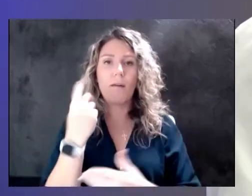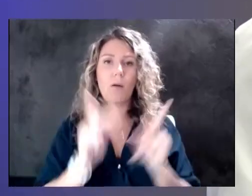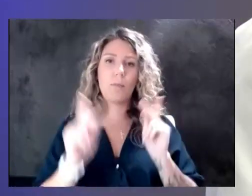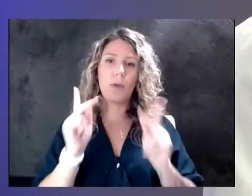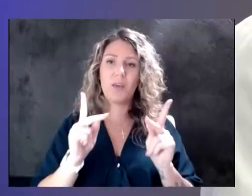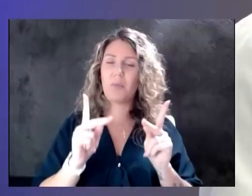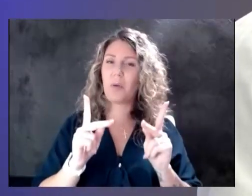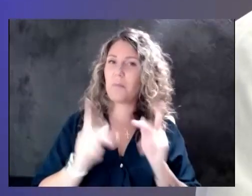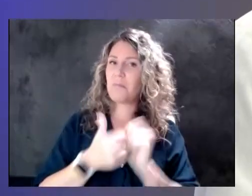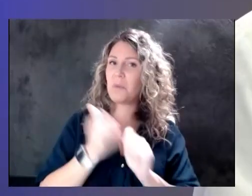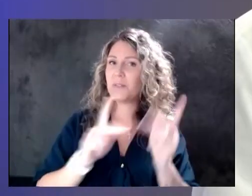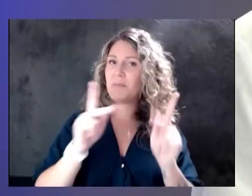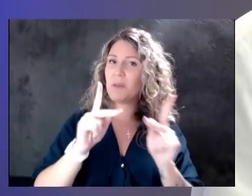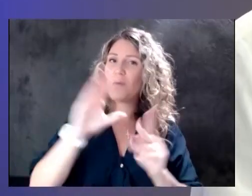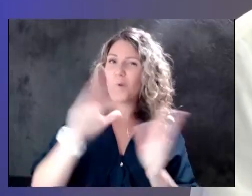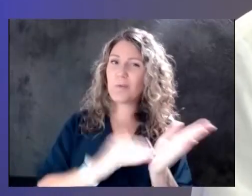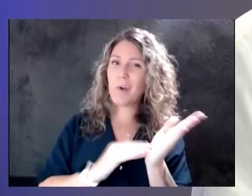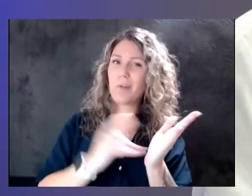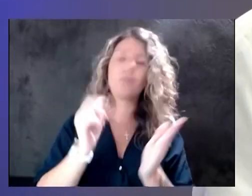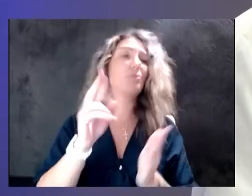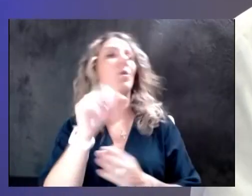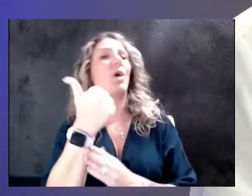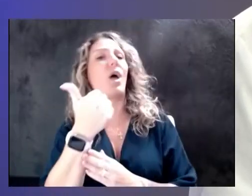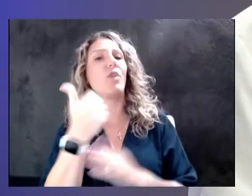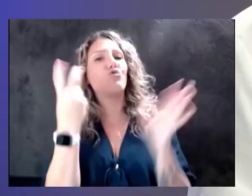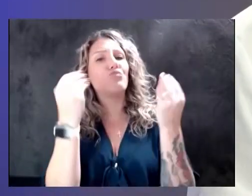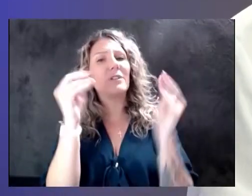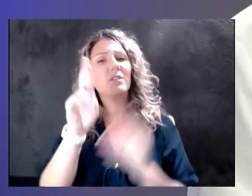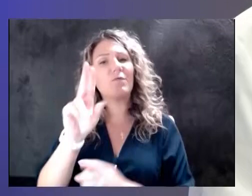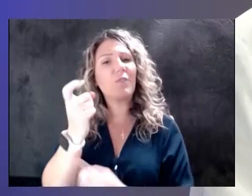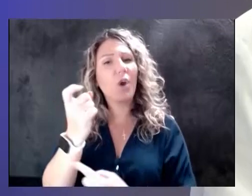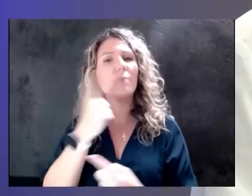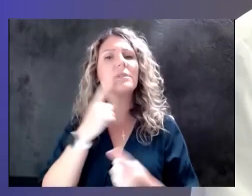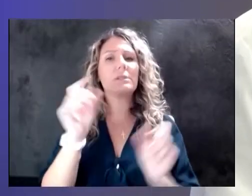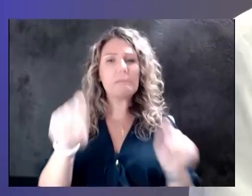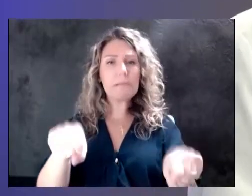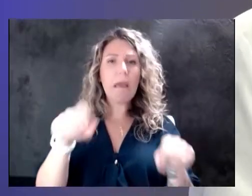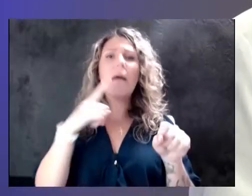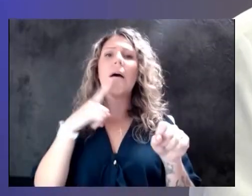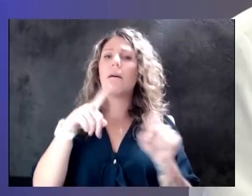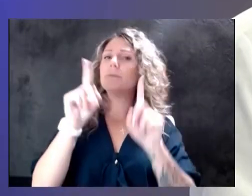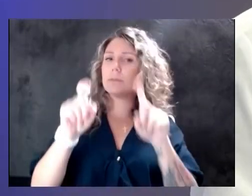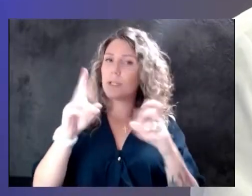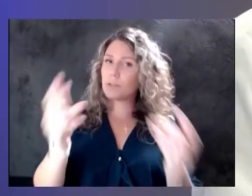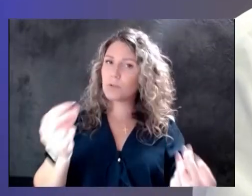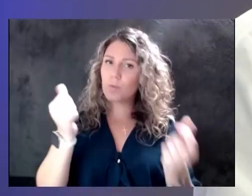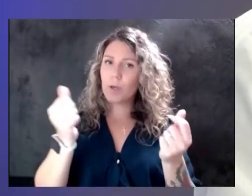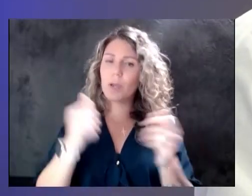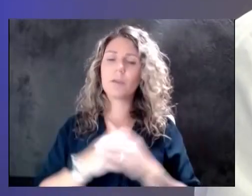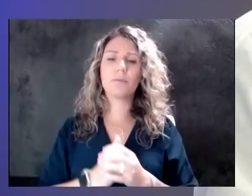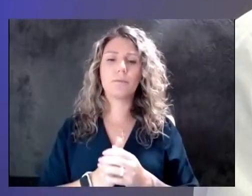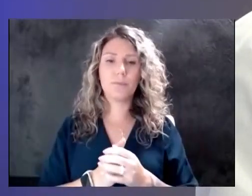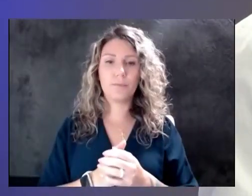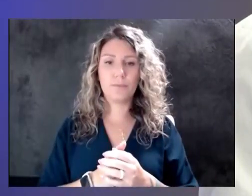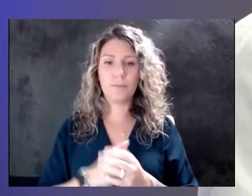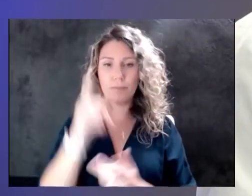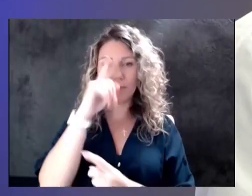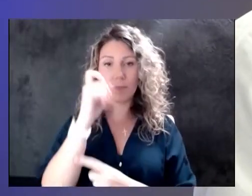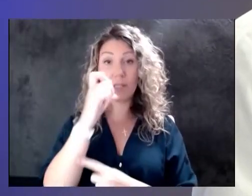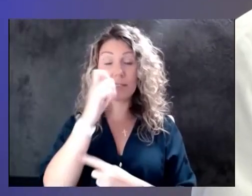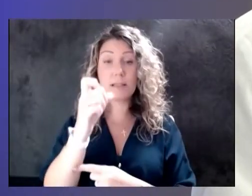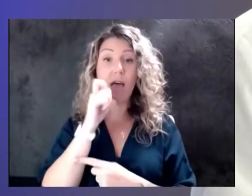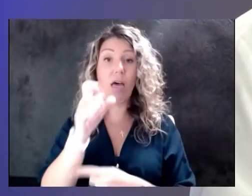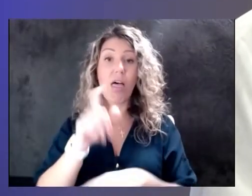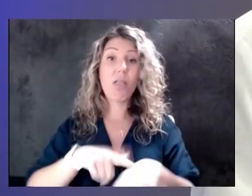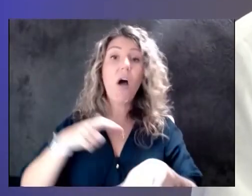at your provider or at some of our retail pharmacies, get you tested pretty quickly. And so I think because we don't have those long waits,